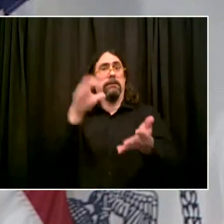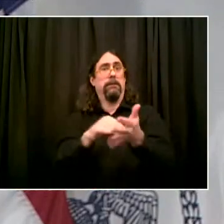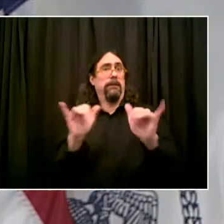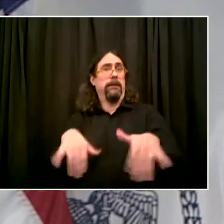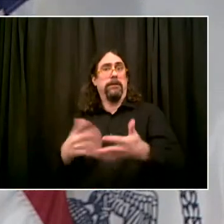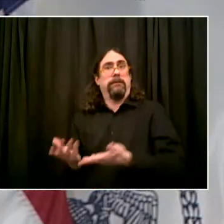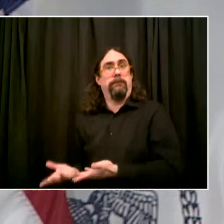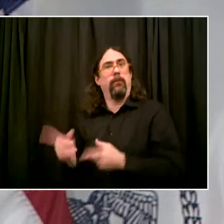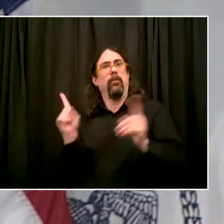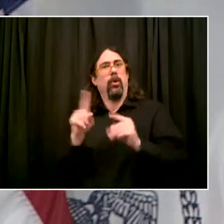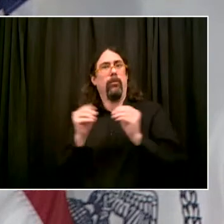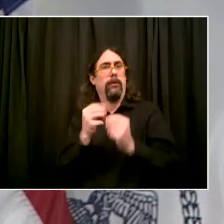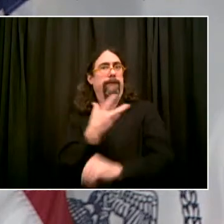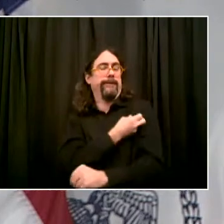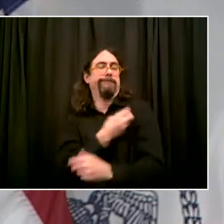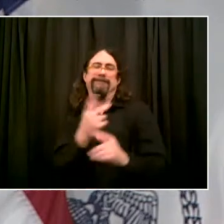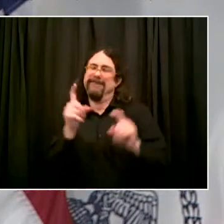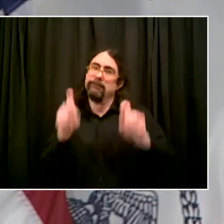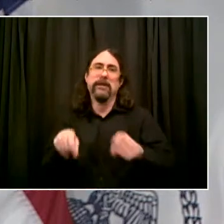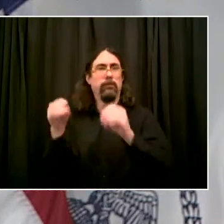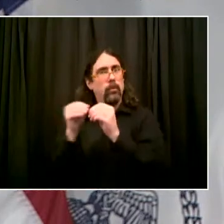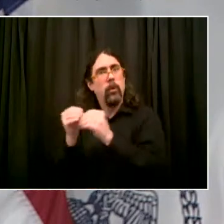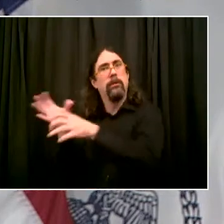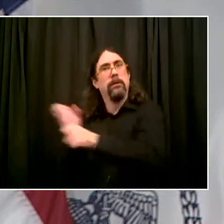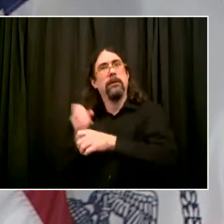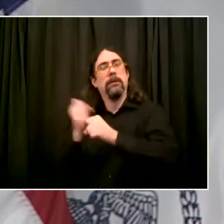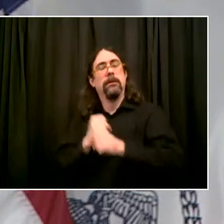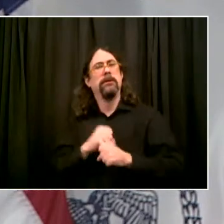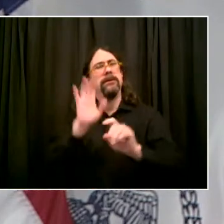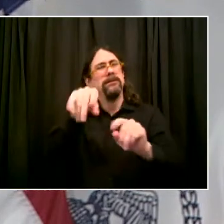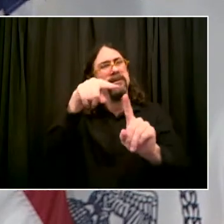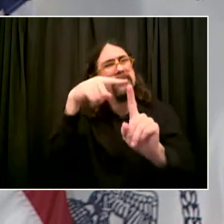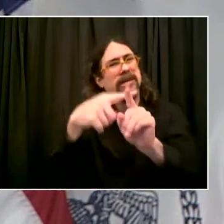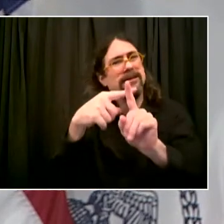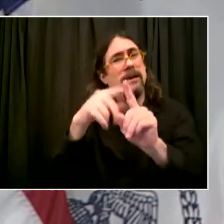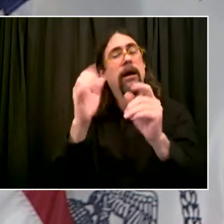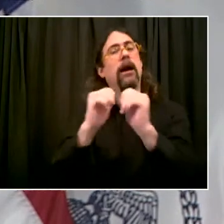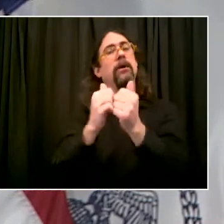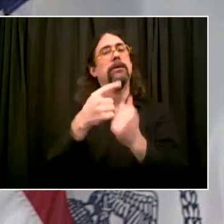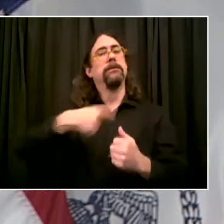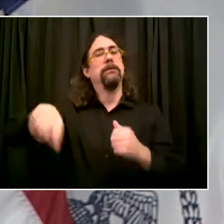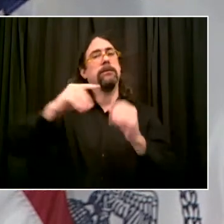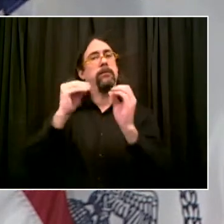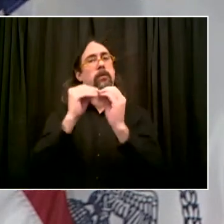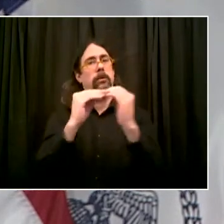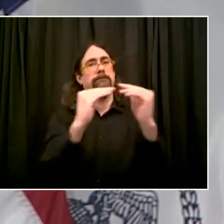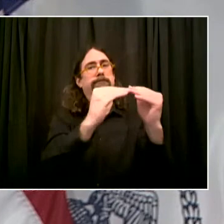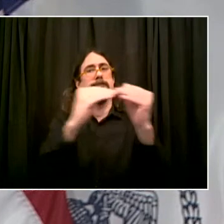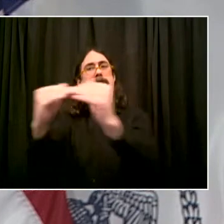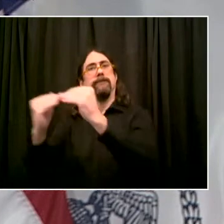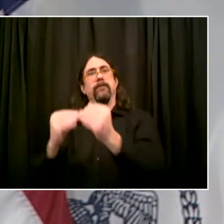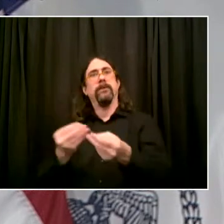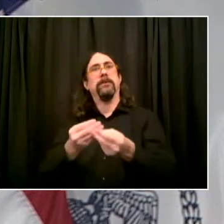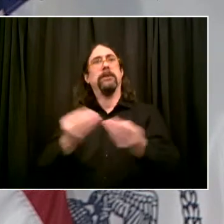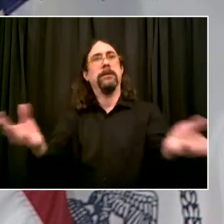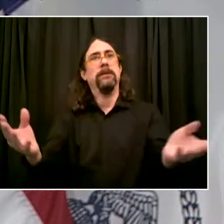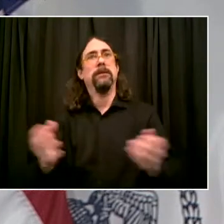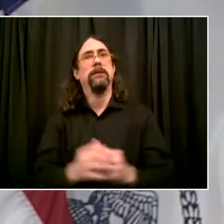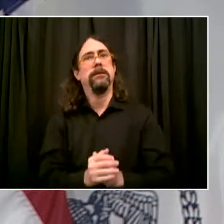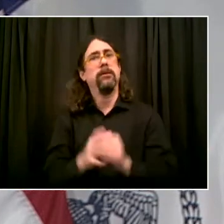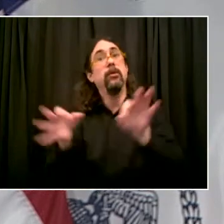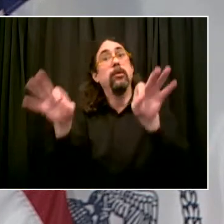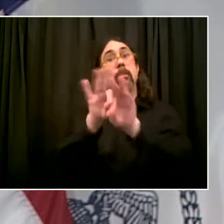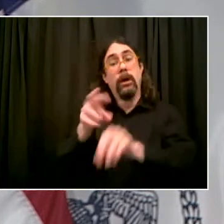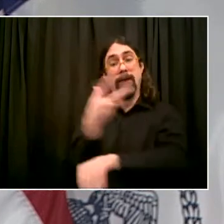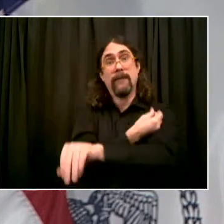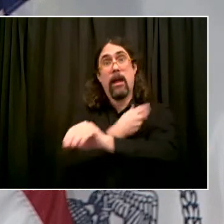in the 5 boroughs, obviously, folks who live in the communities in greatest danger. That's the priority. And we're going to talk